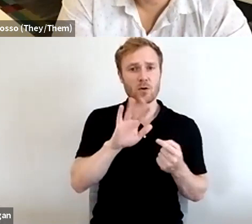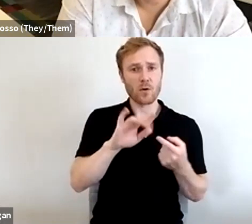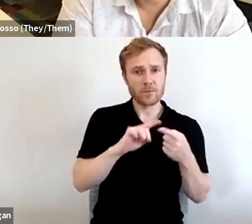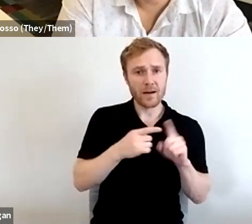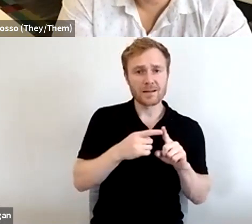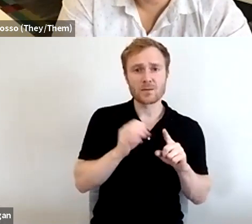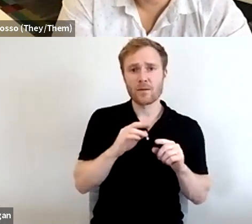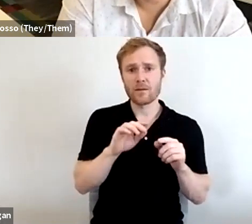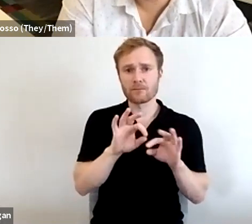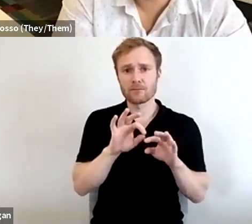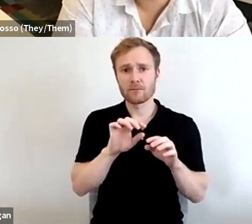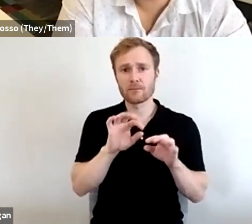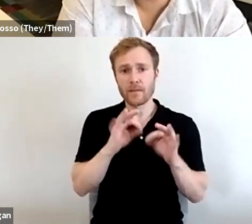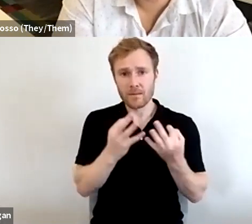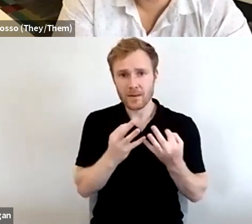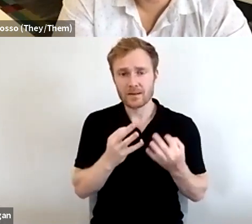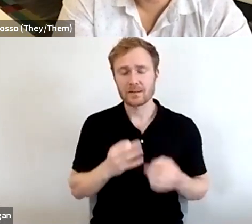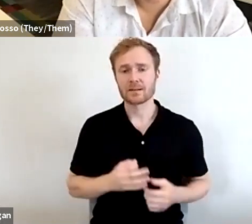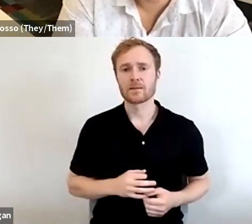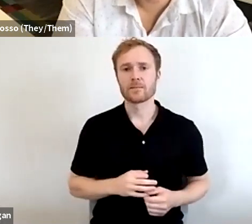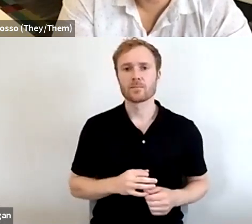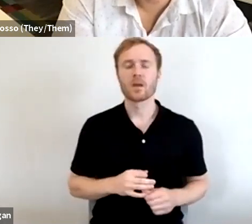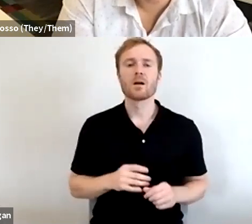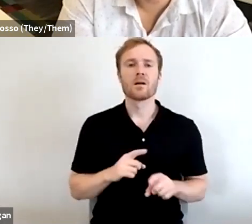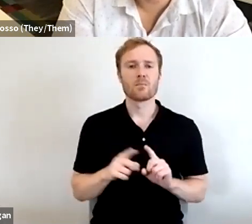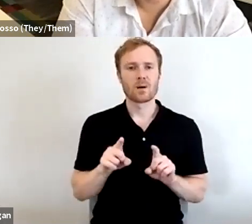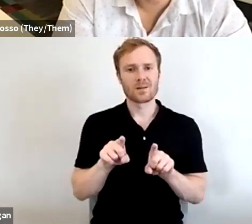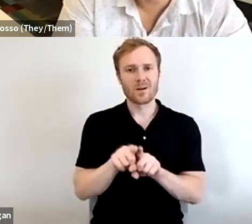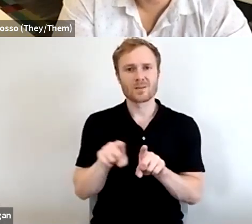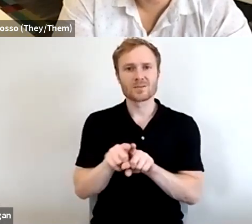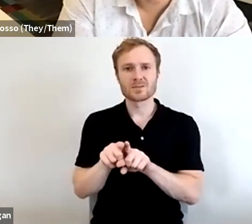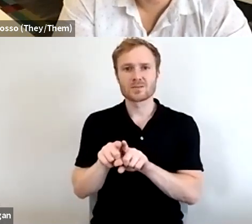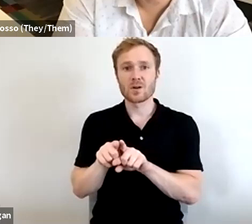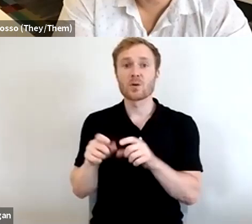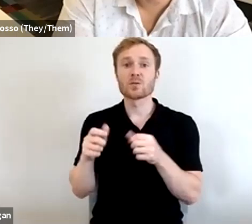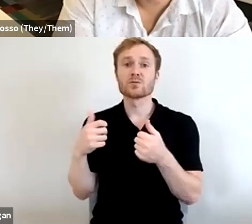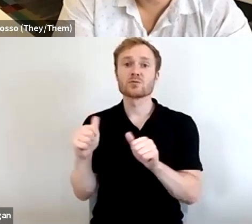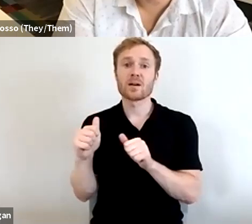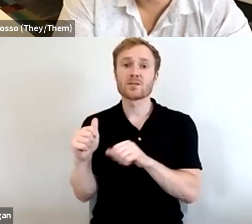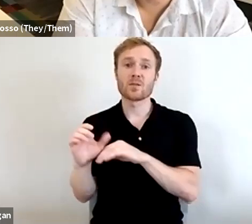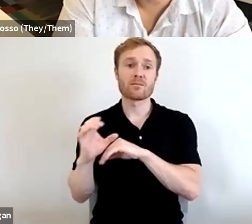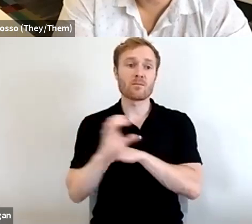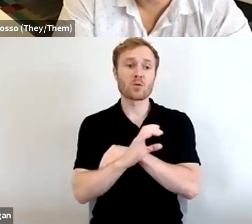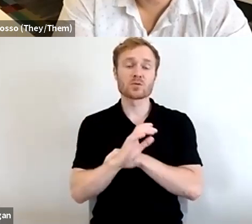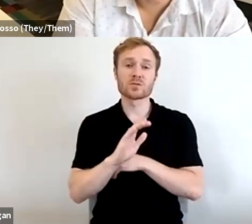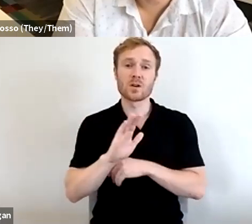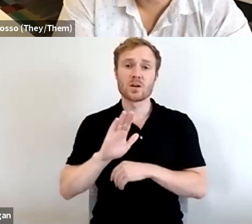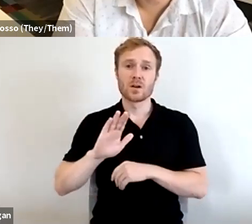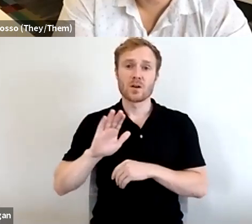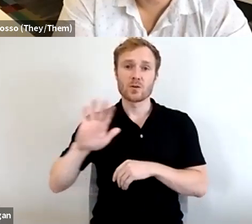Proselytizing religious beliefs as a way to make trans and non-binary youth feel like